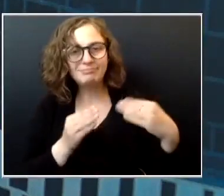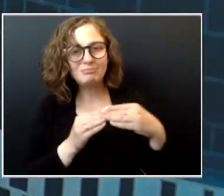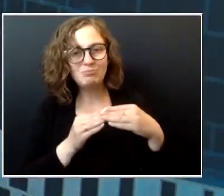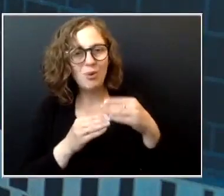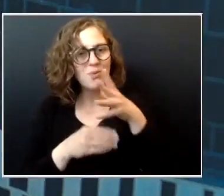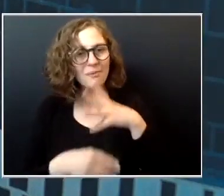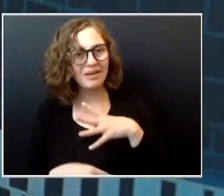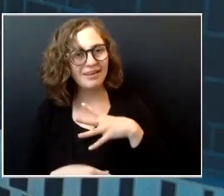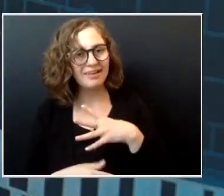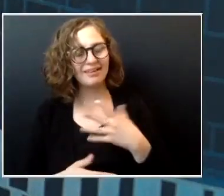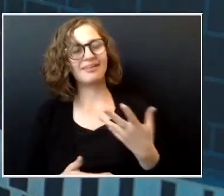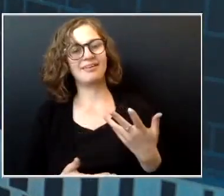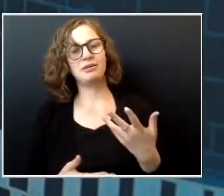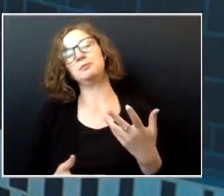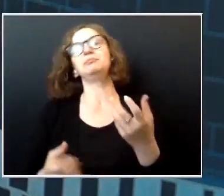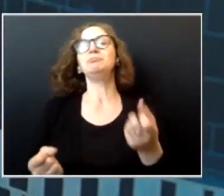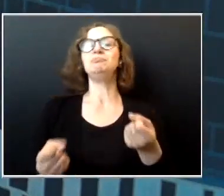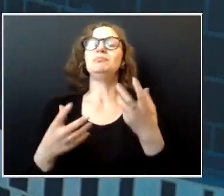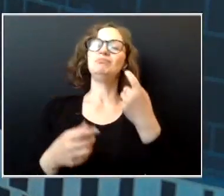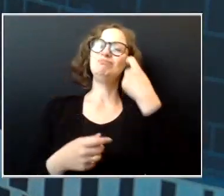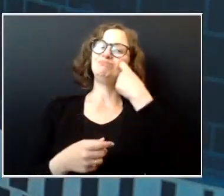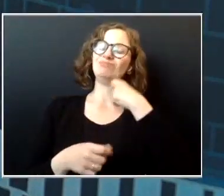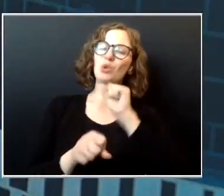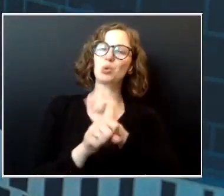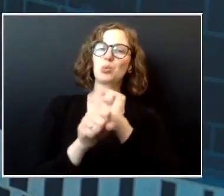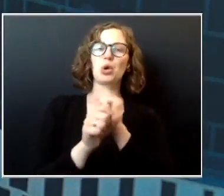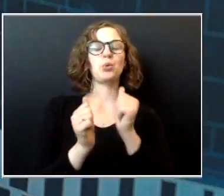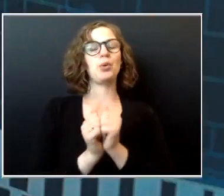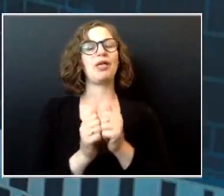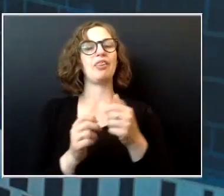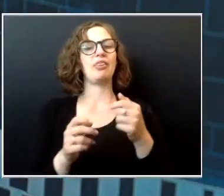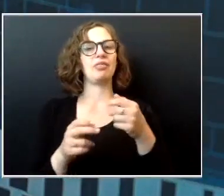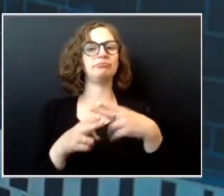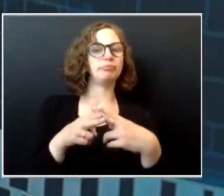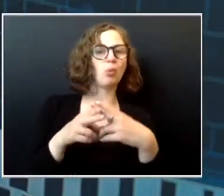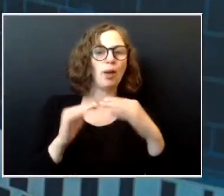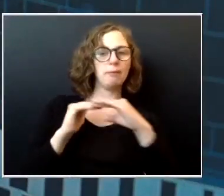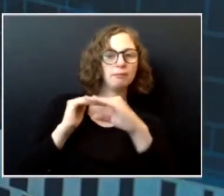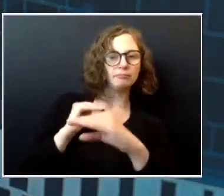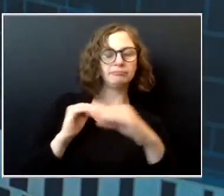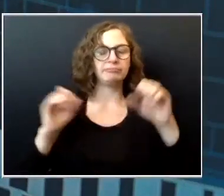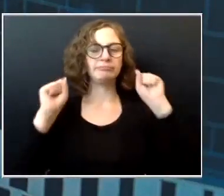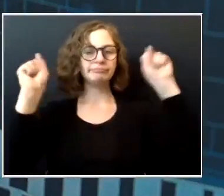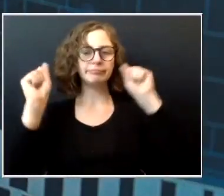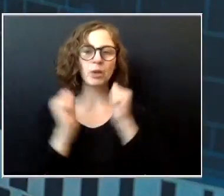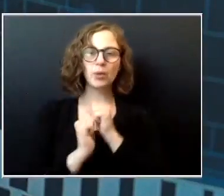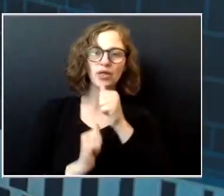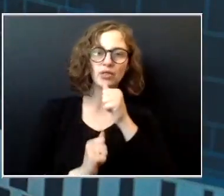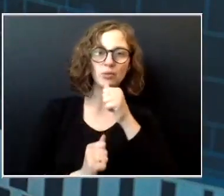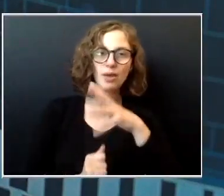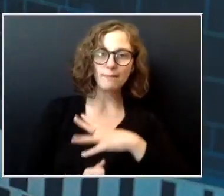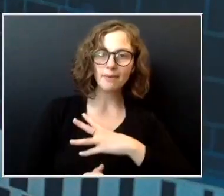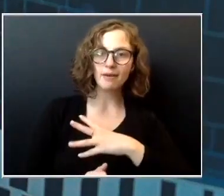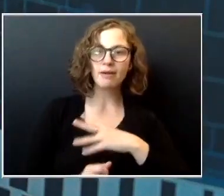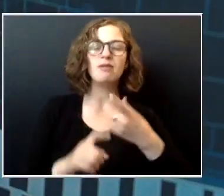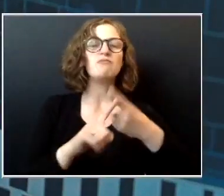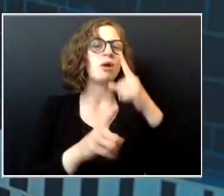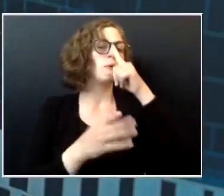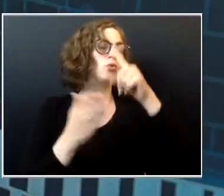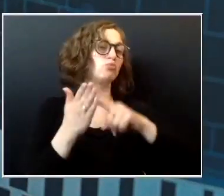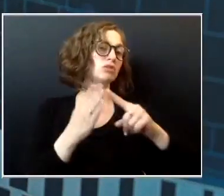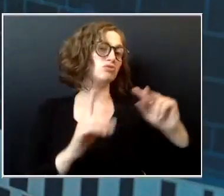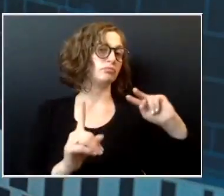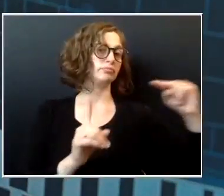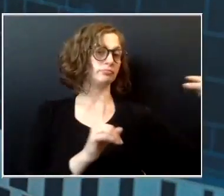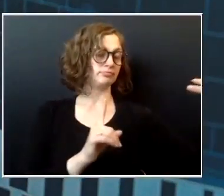been done with weight management and physical activity in women. So if you think about it, from a research standpoint, you want these women to go